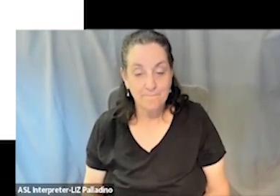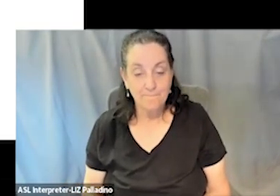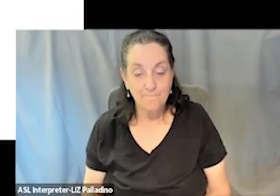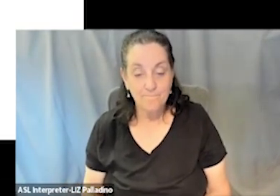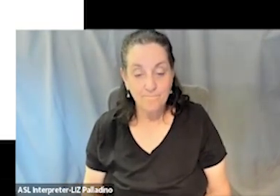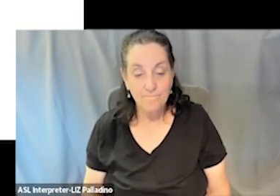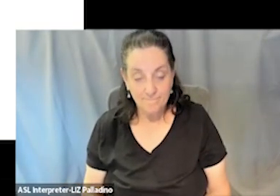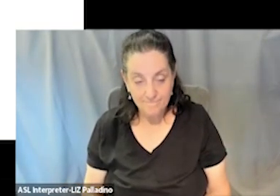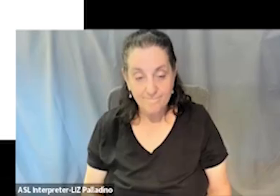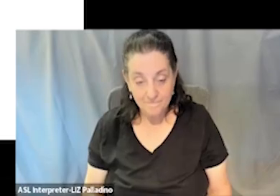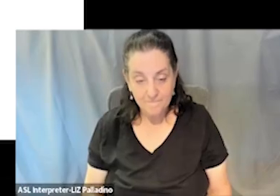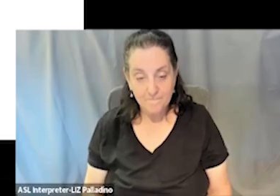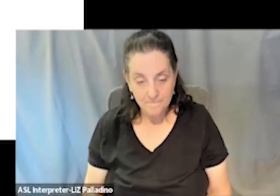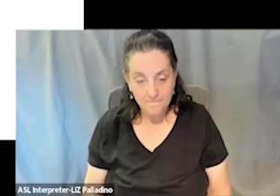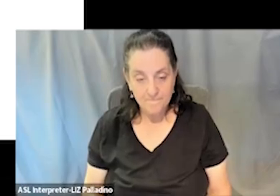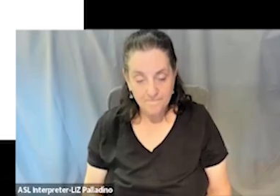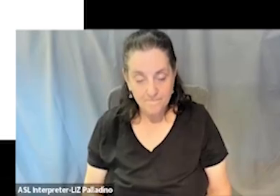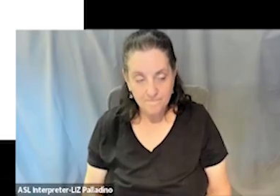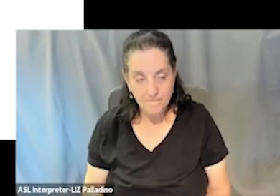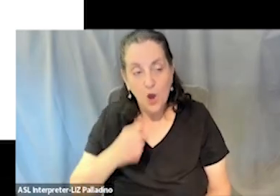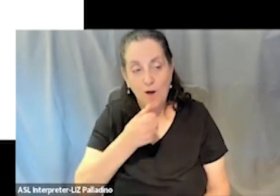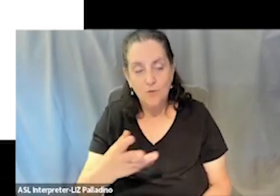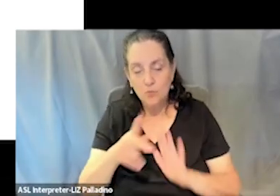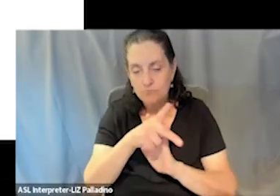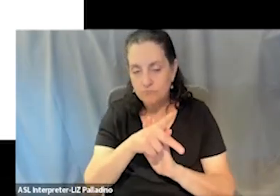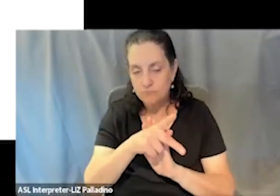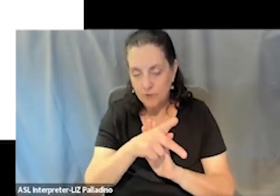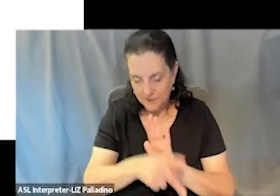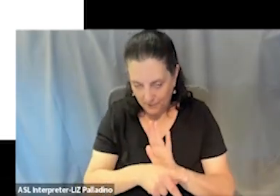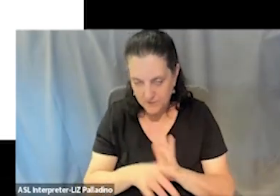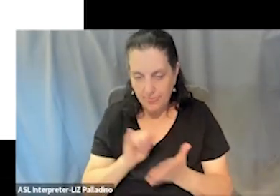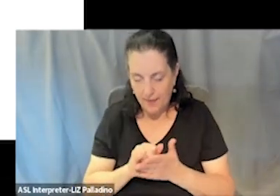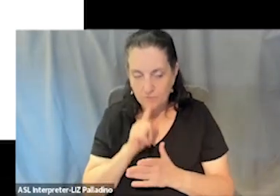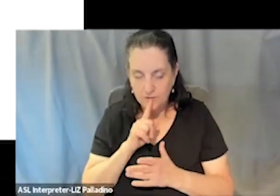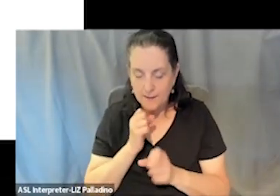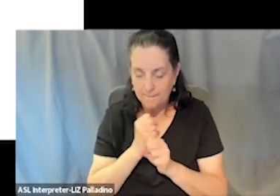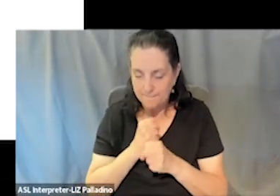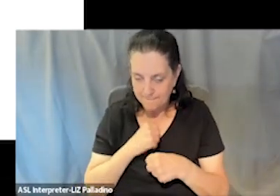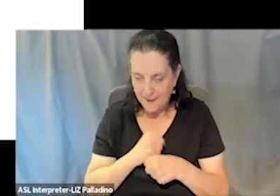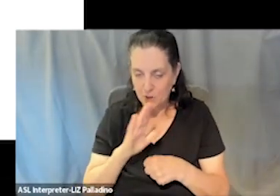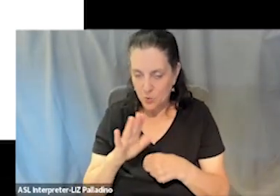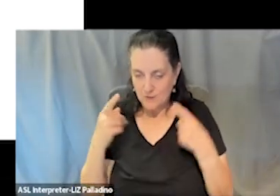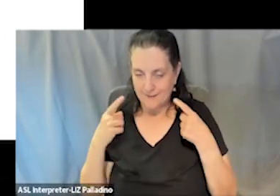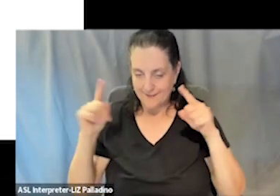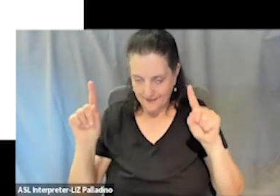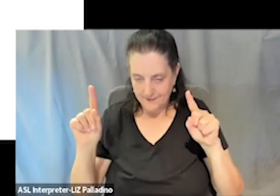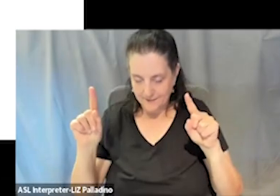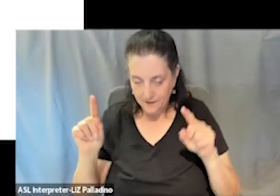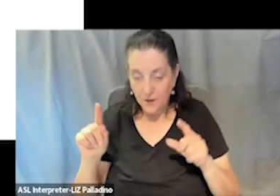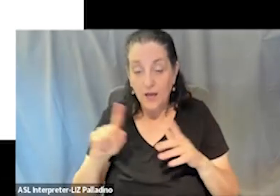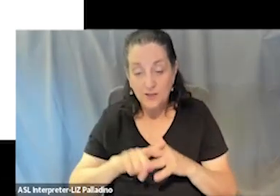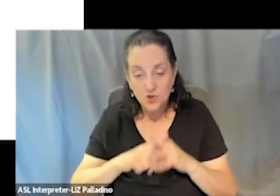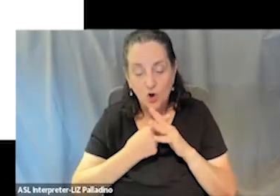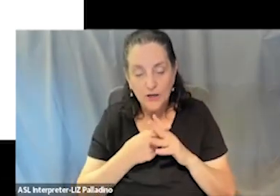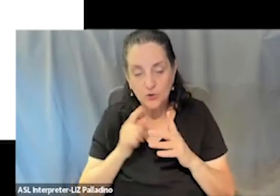So here are a few, I think, essential principles that really are going to make or break your success in starting to implement some of